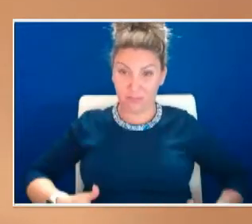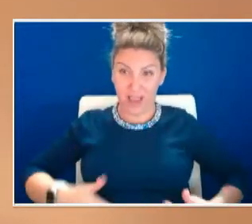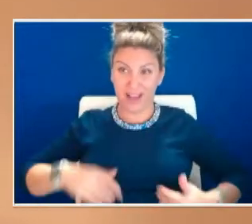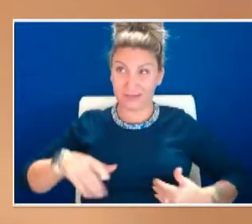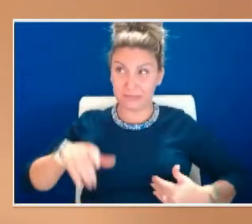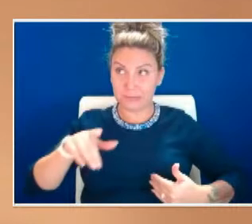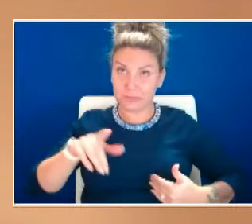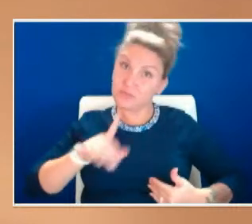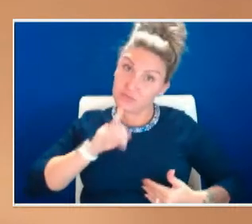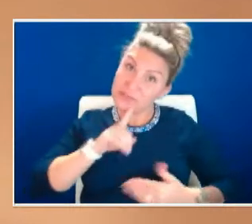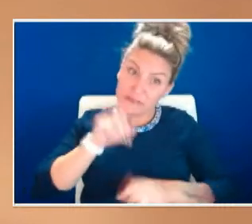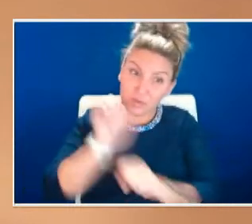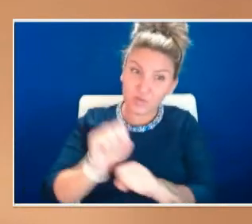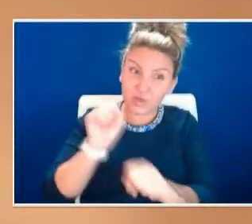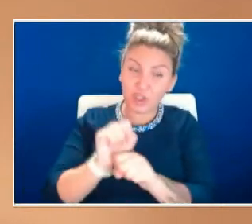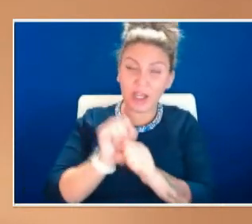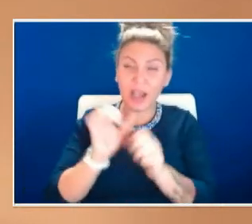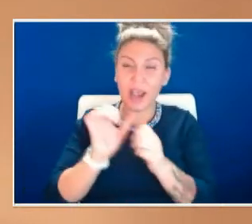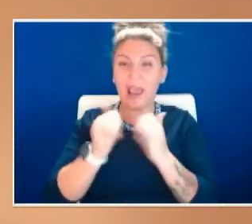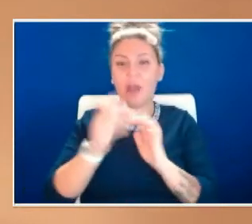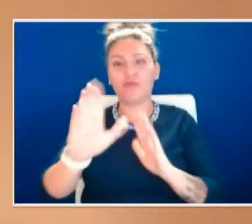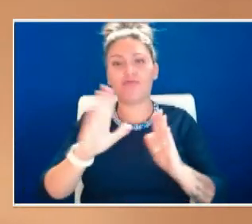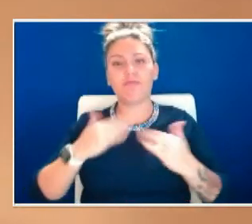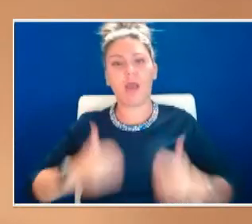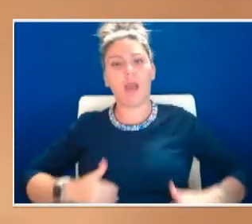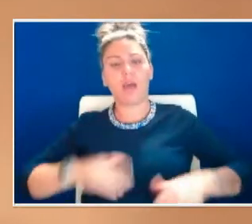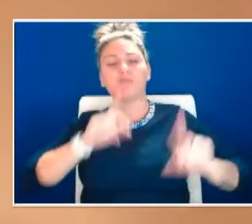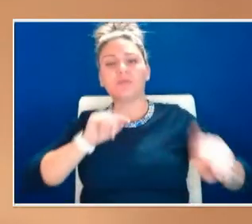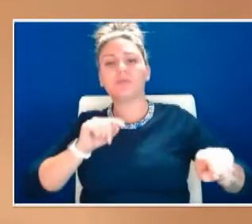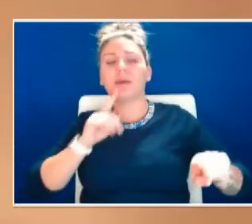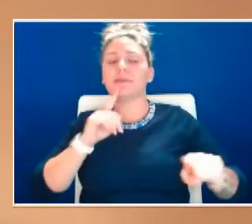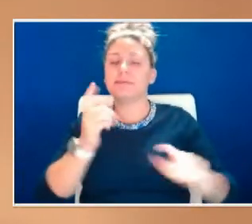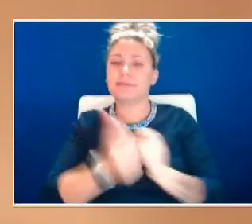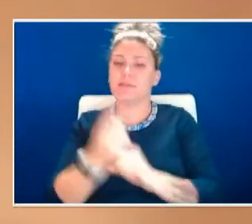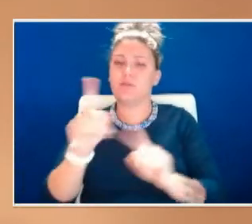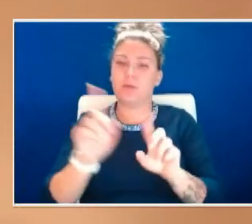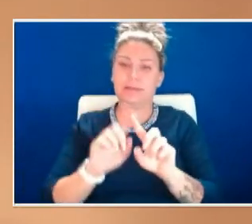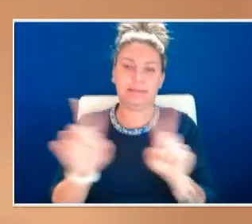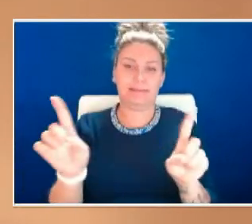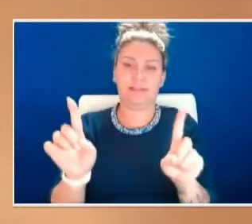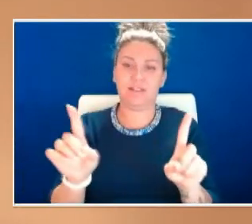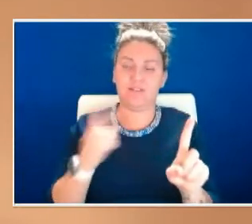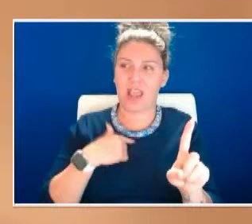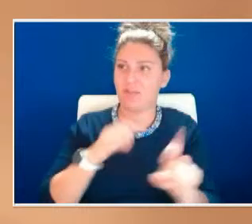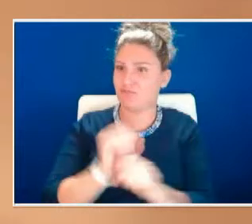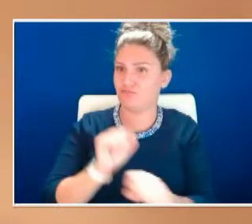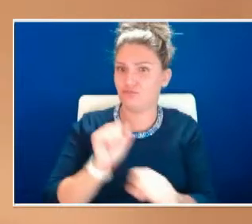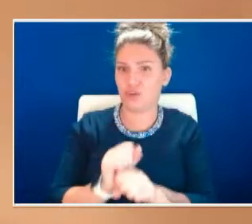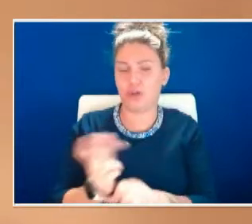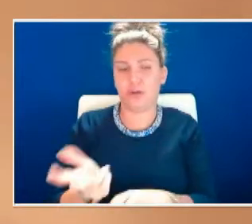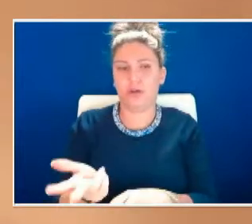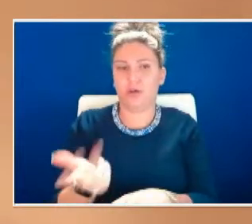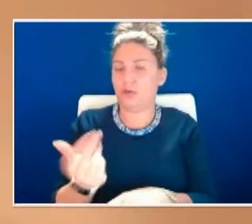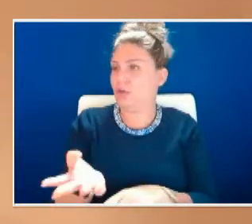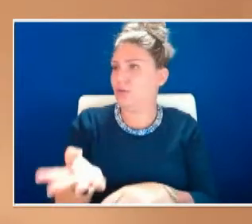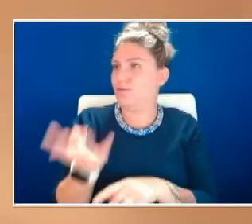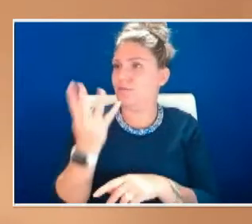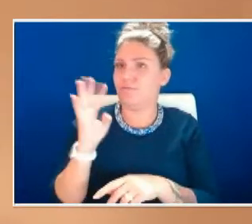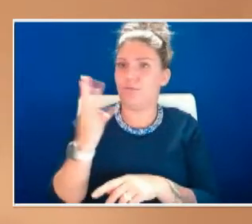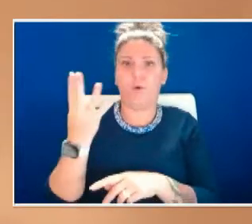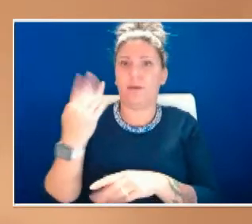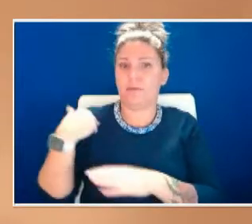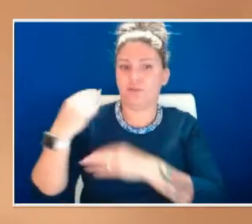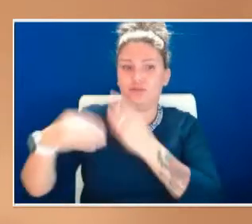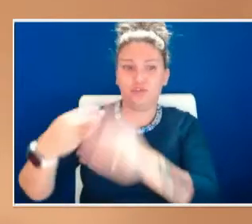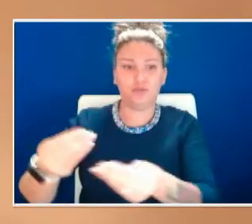And everybody is a little bit different. And I have worked with third and fourth generation people that have breast cancer, and there is